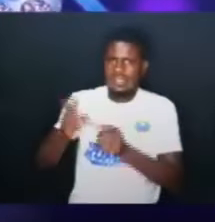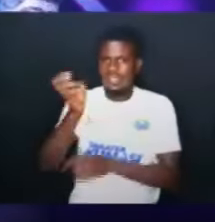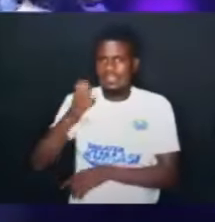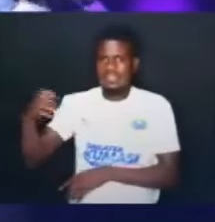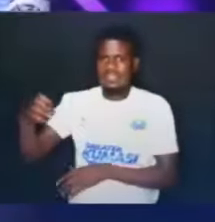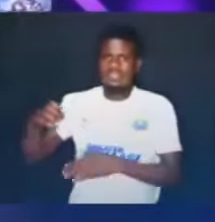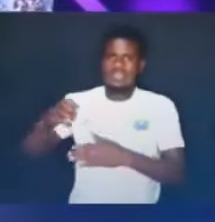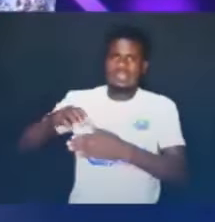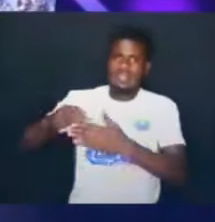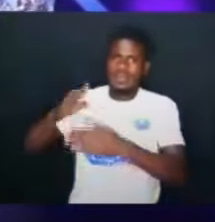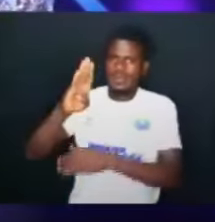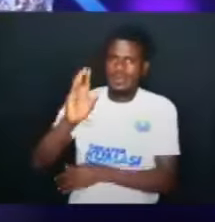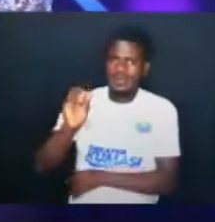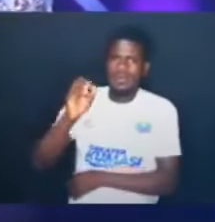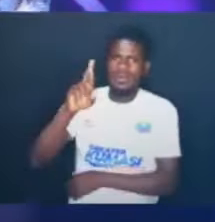Now